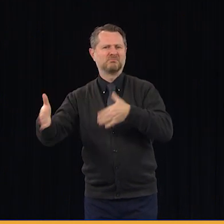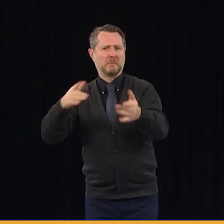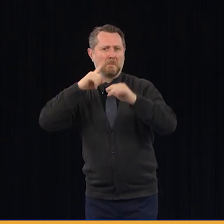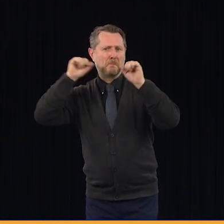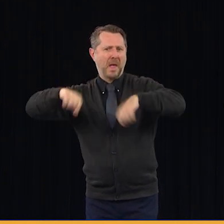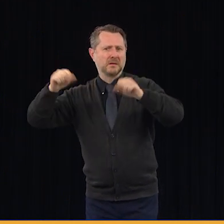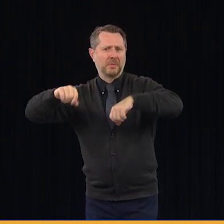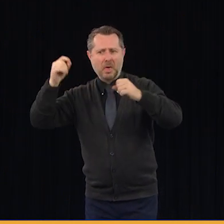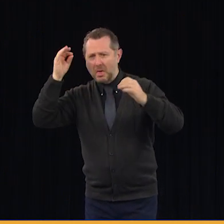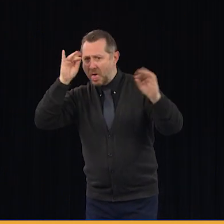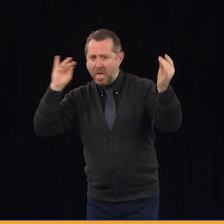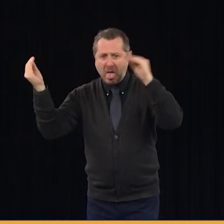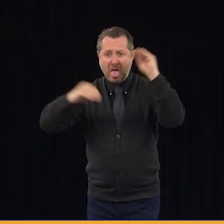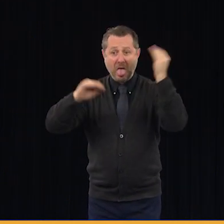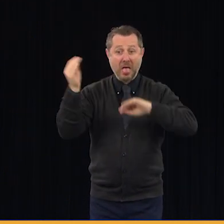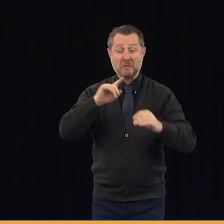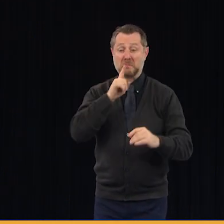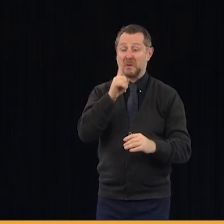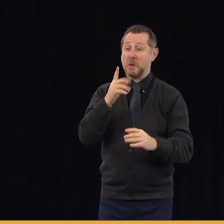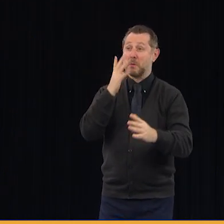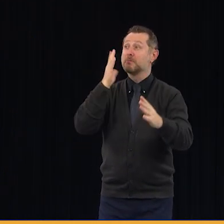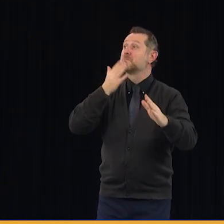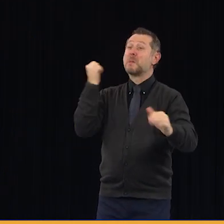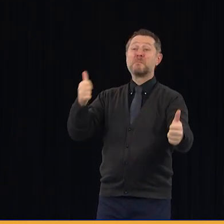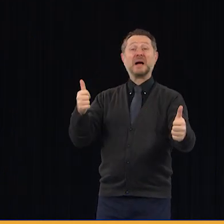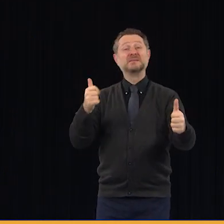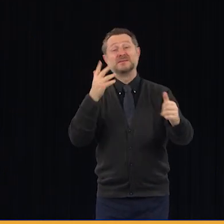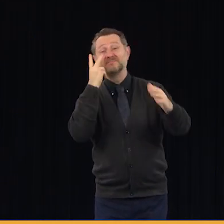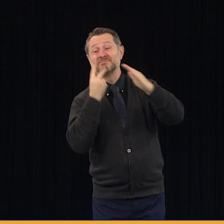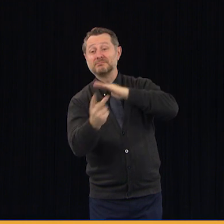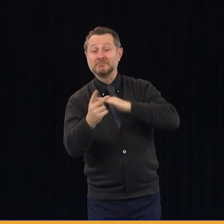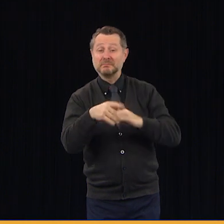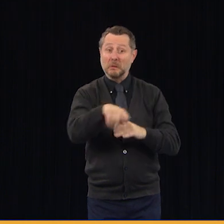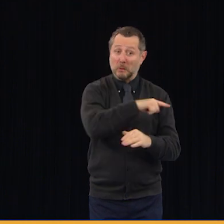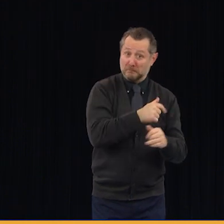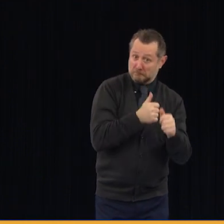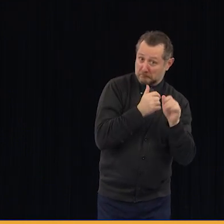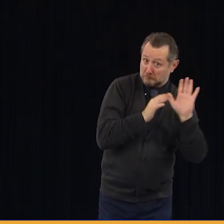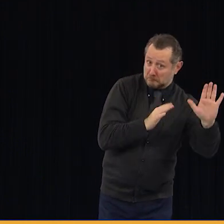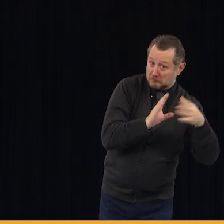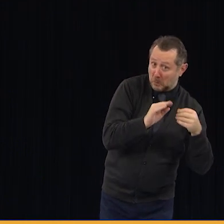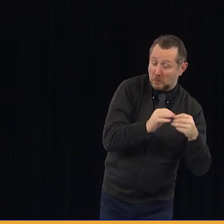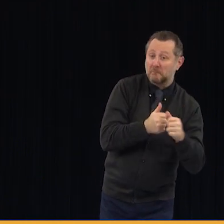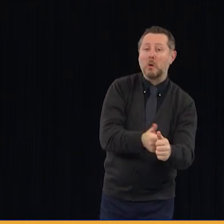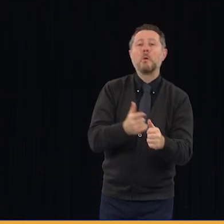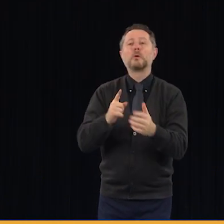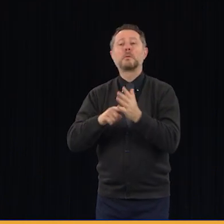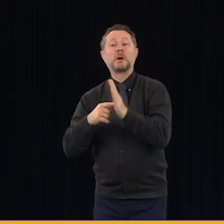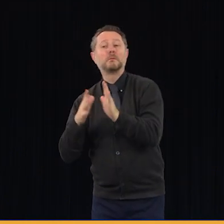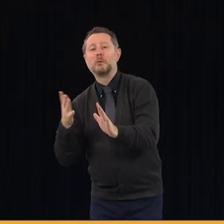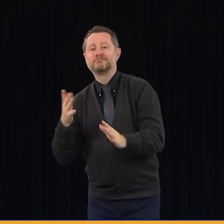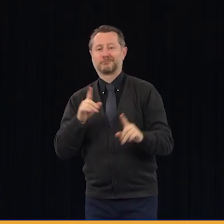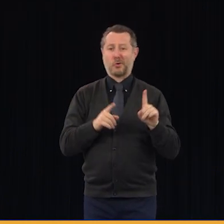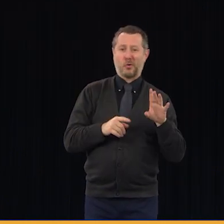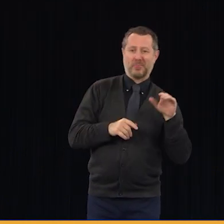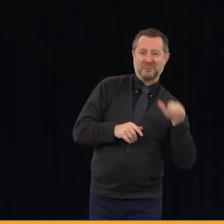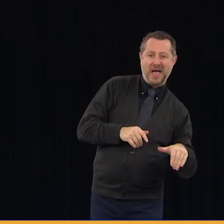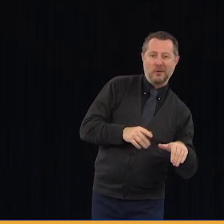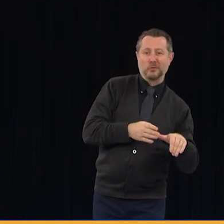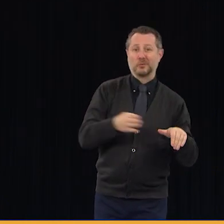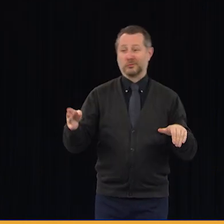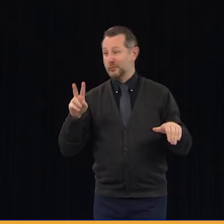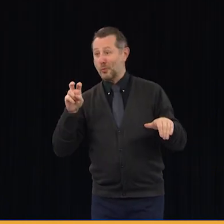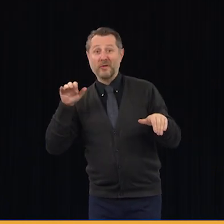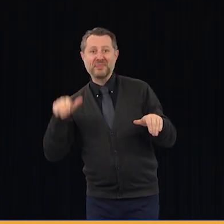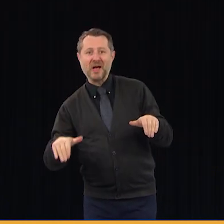with quote-unquote mitigation efforts was 100 to 240,000 deaths in the United States, which